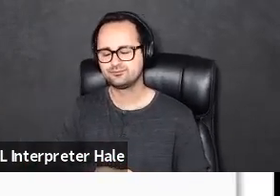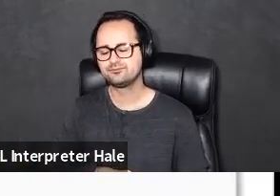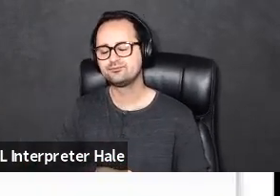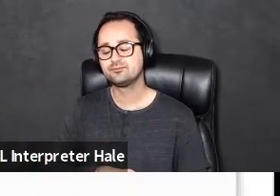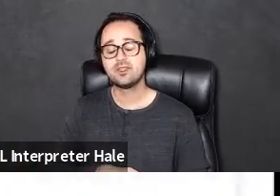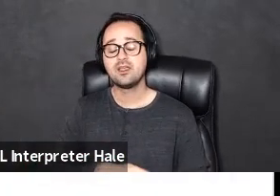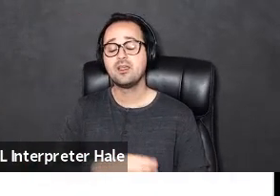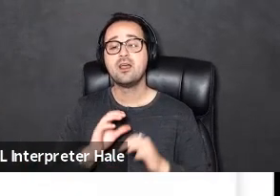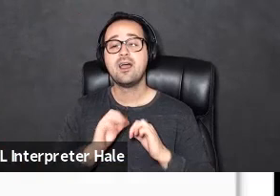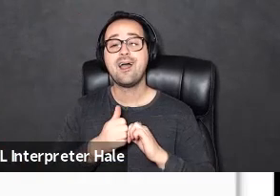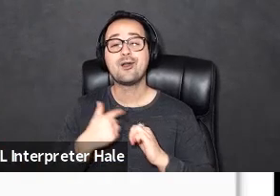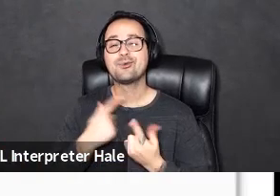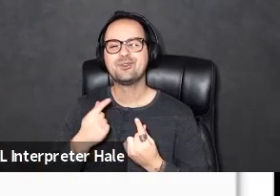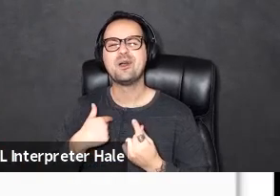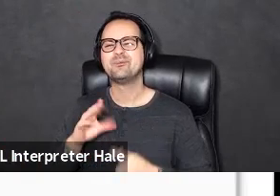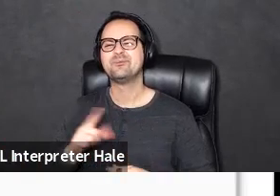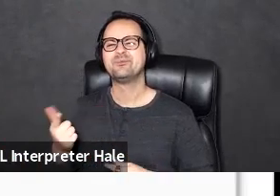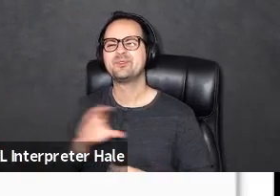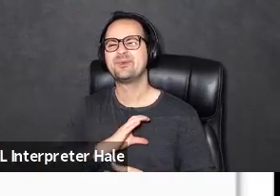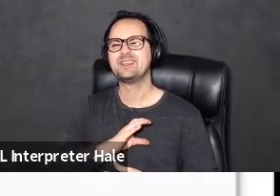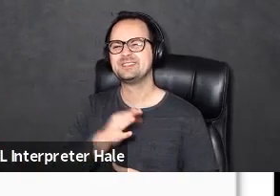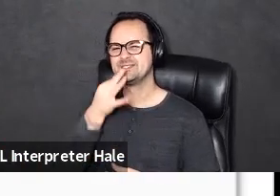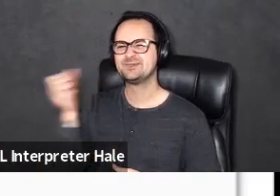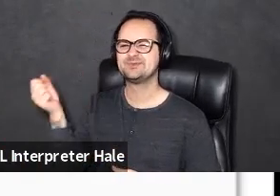can do that, and I'll bring Craig back in.